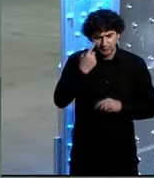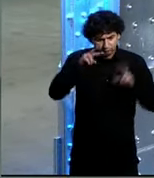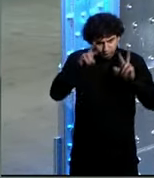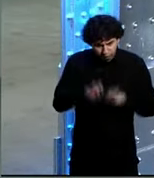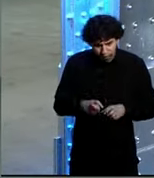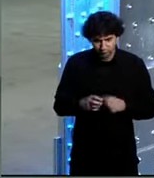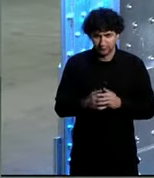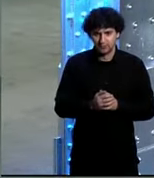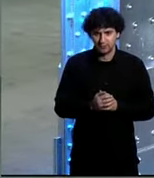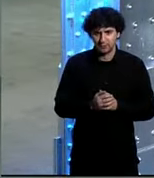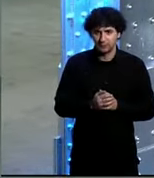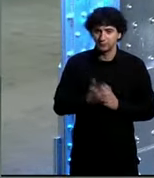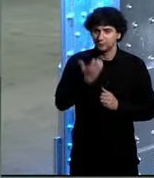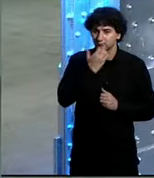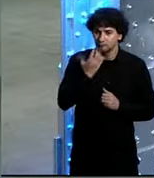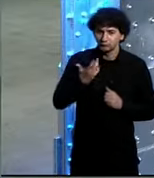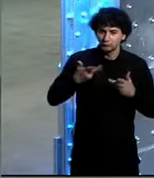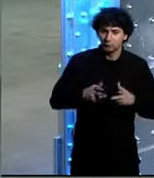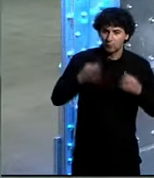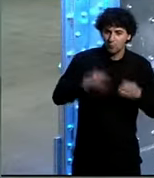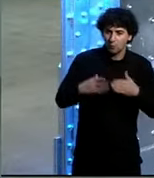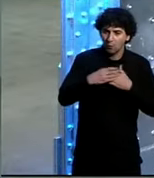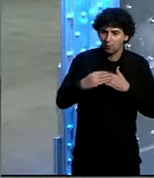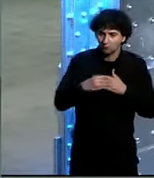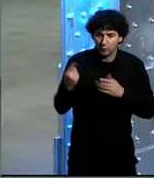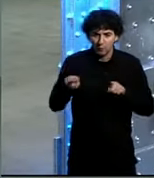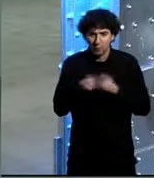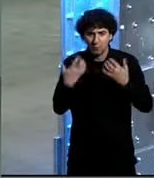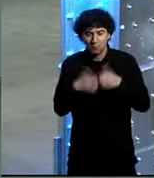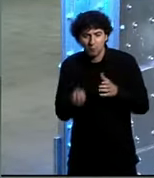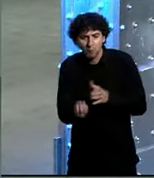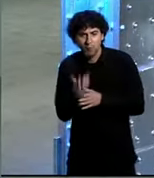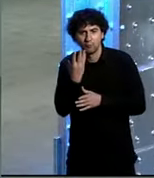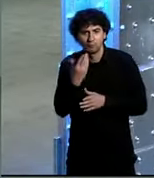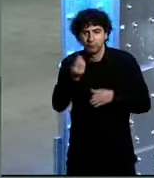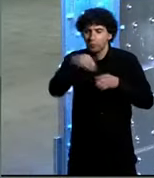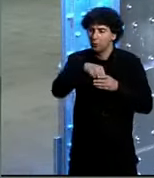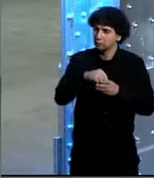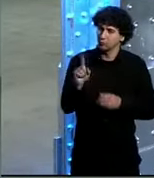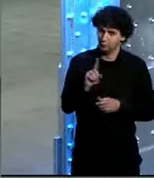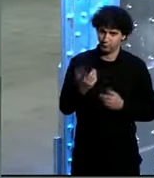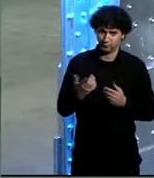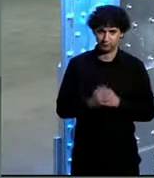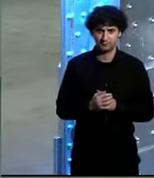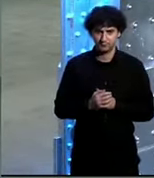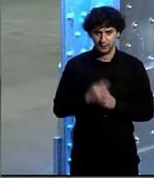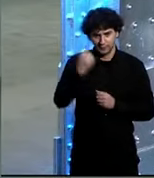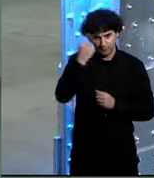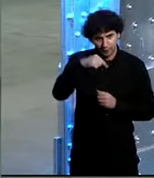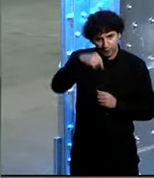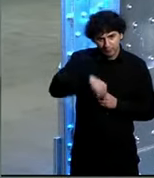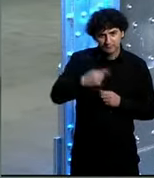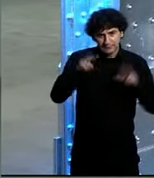We also need to mention the possibility to sit down as a user, the possibility to